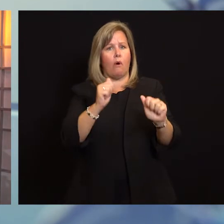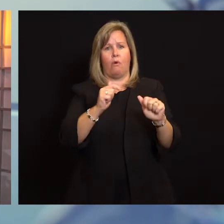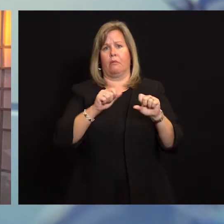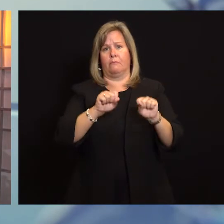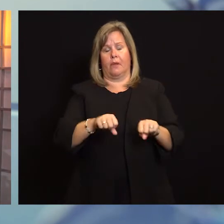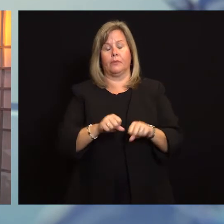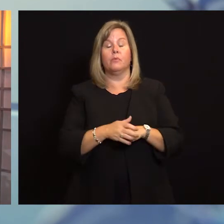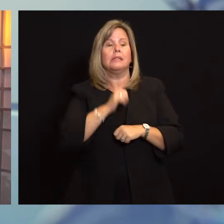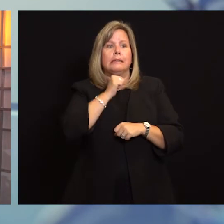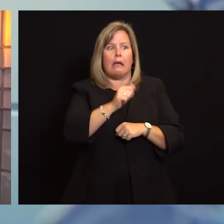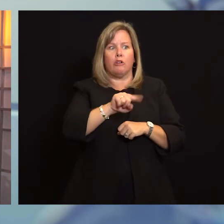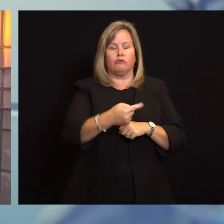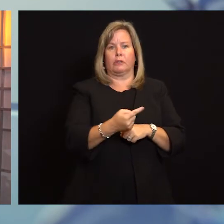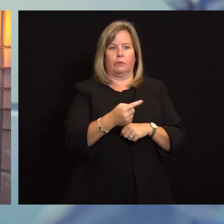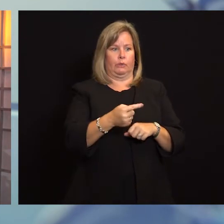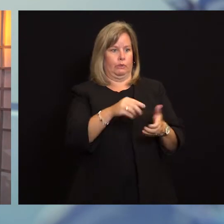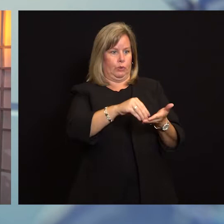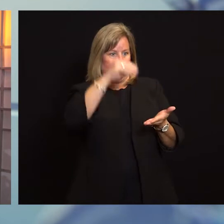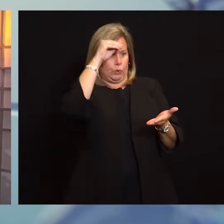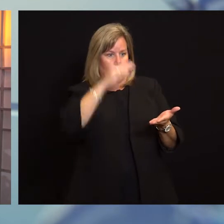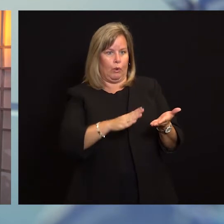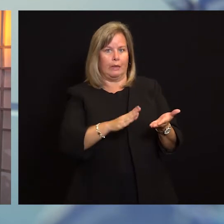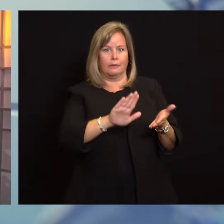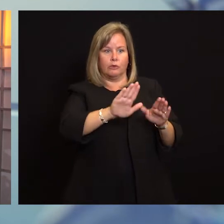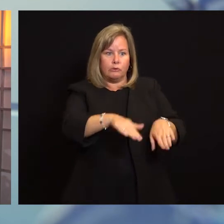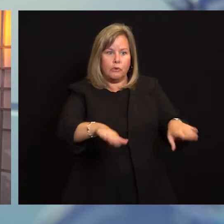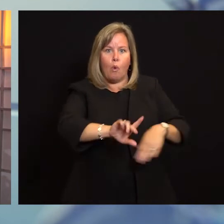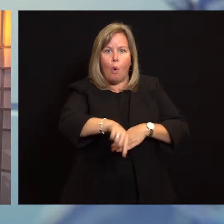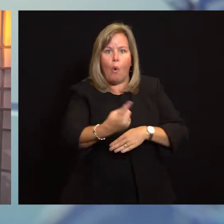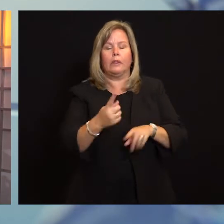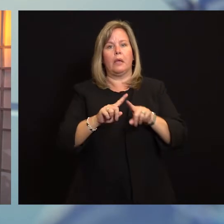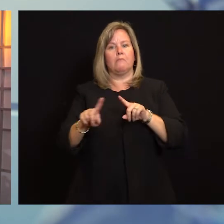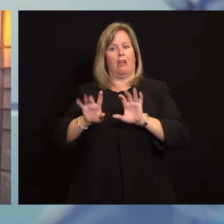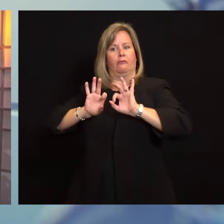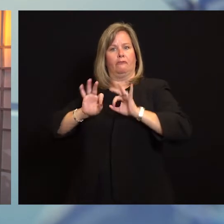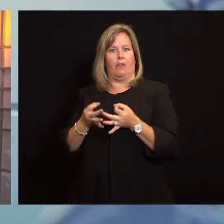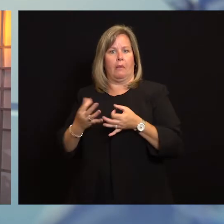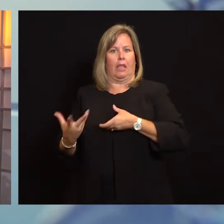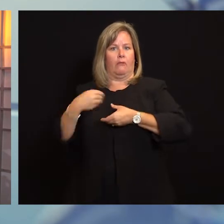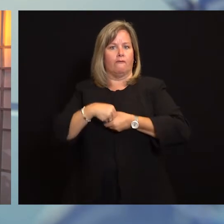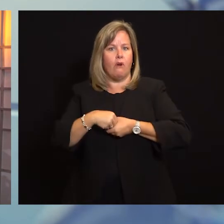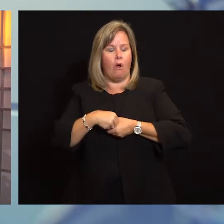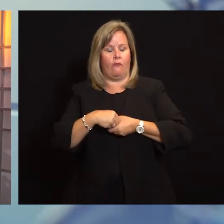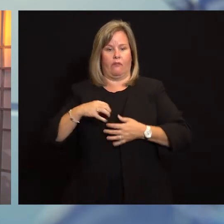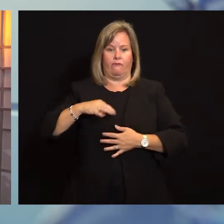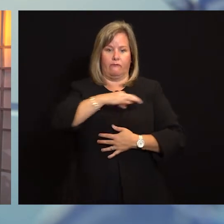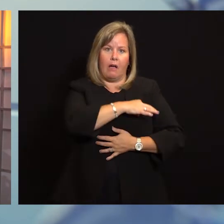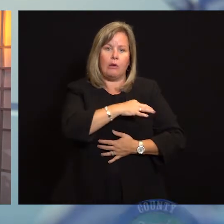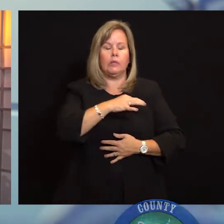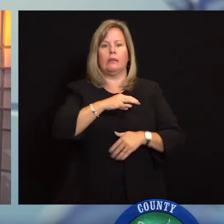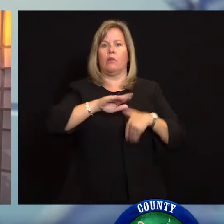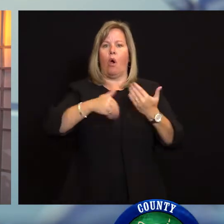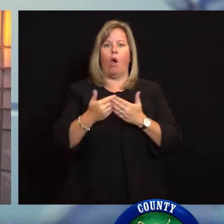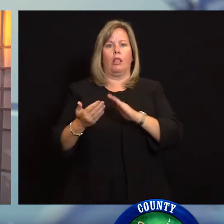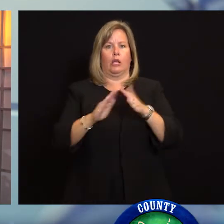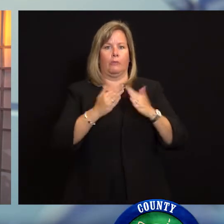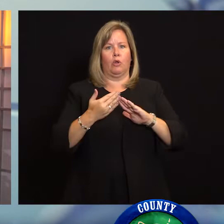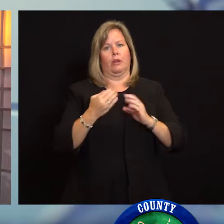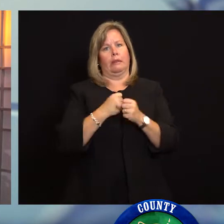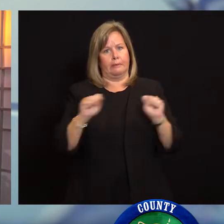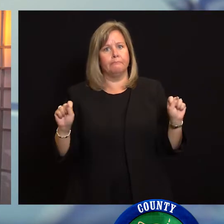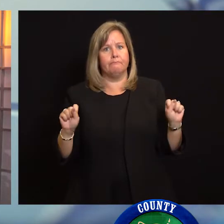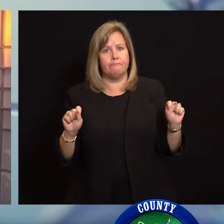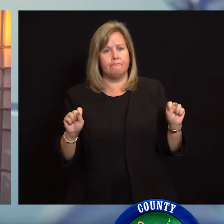the students and the faculty, but for all the families involved and for the communities in which they're located. And it's tough